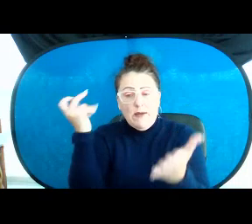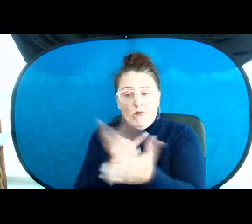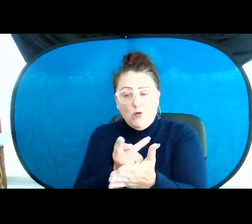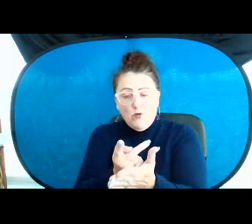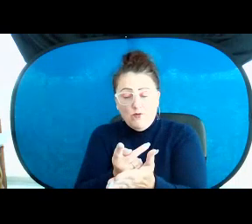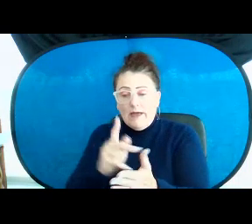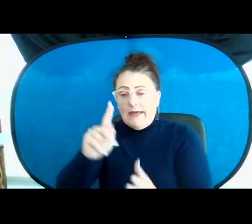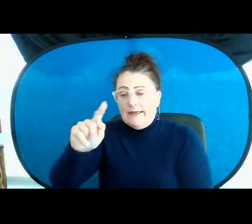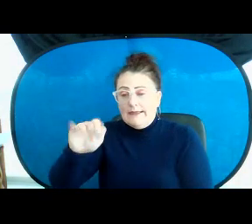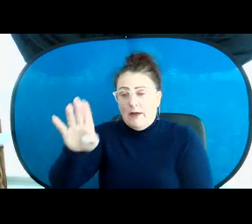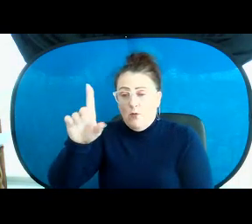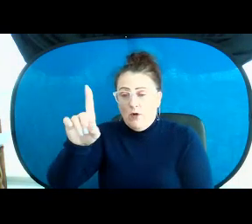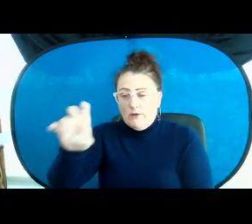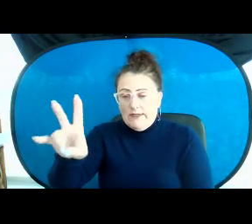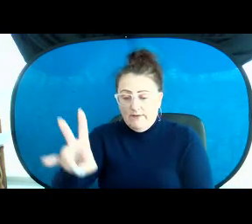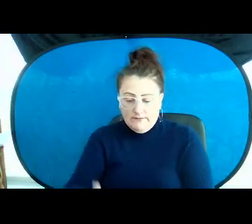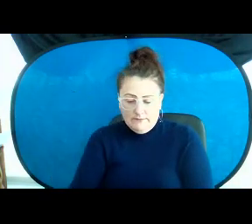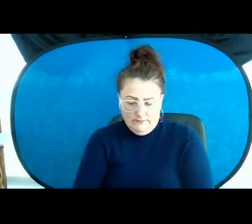tab 107.